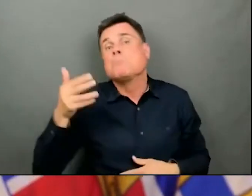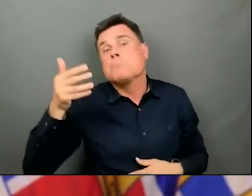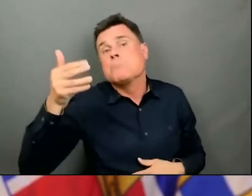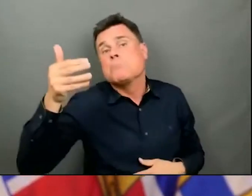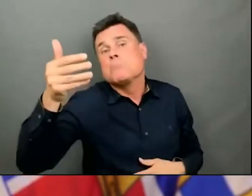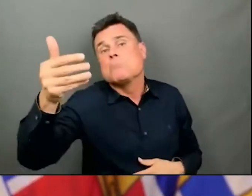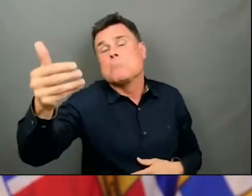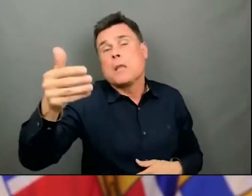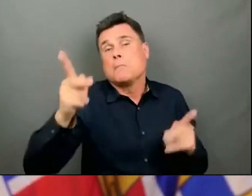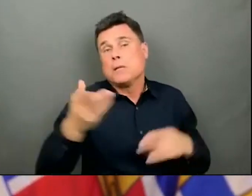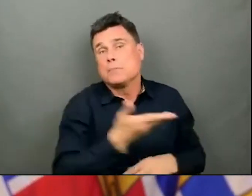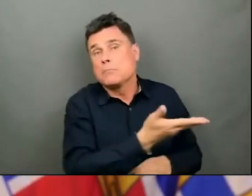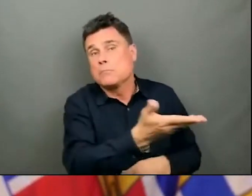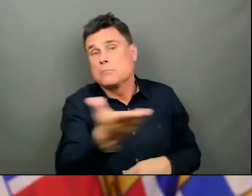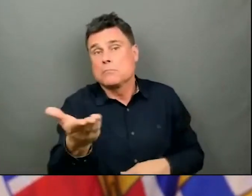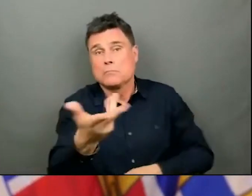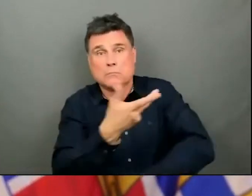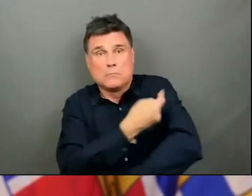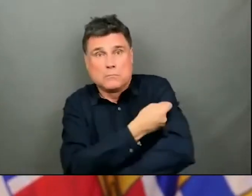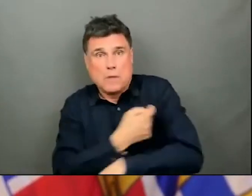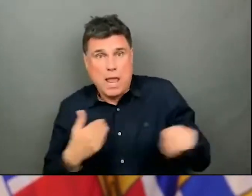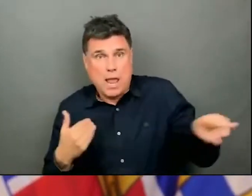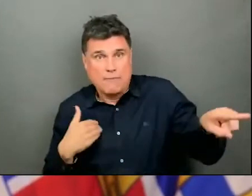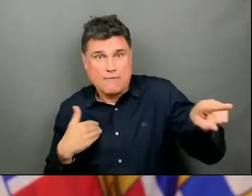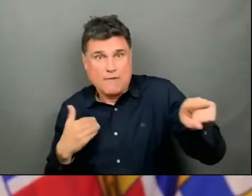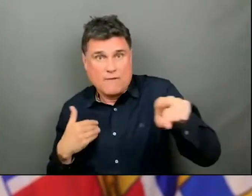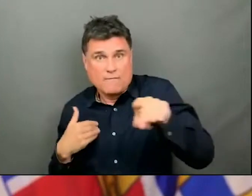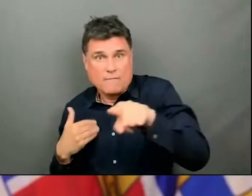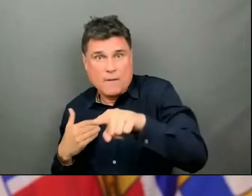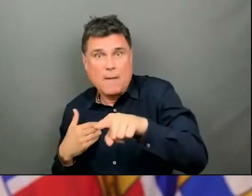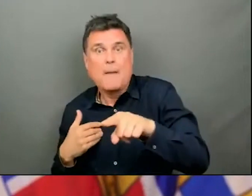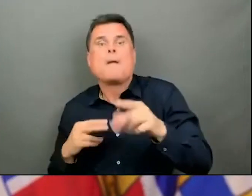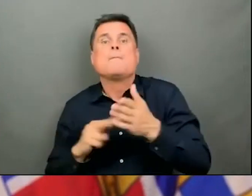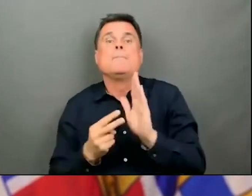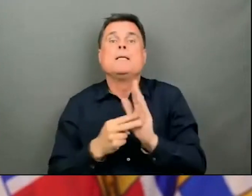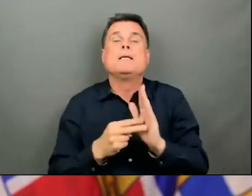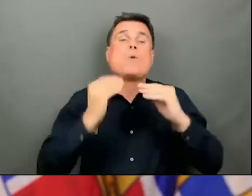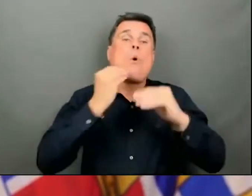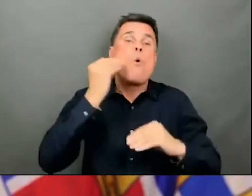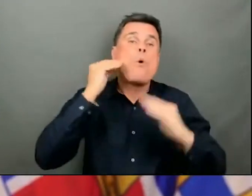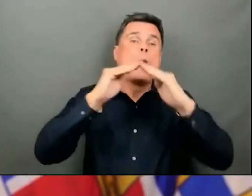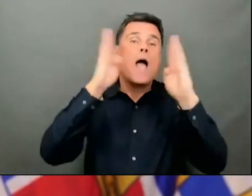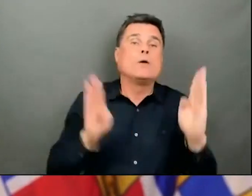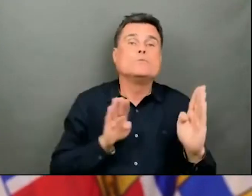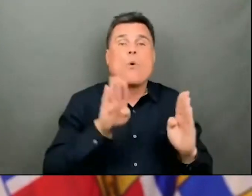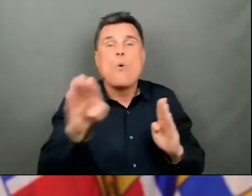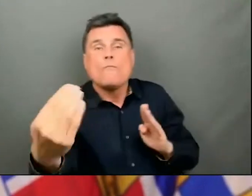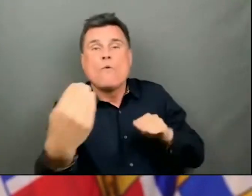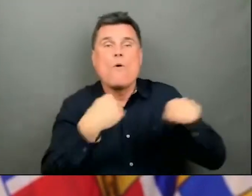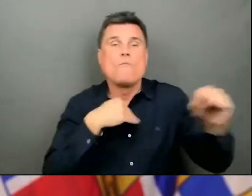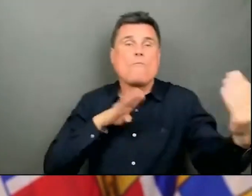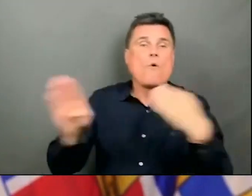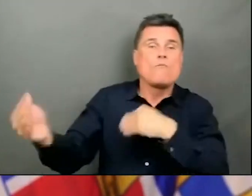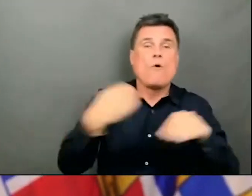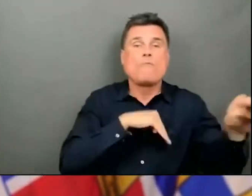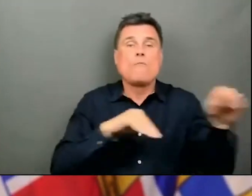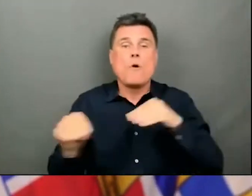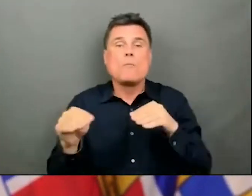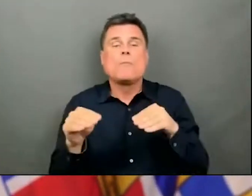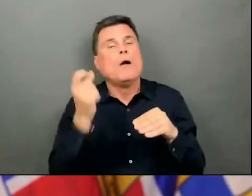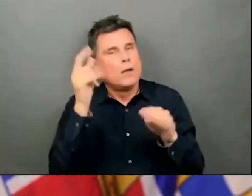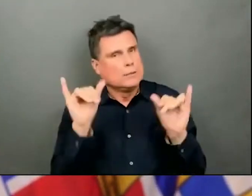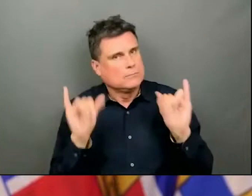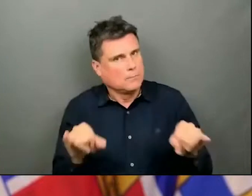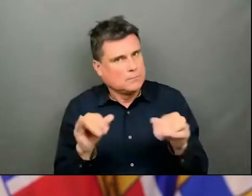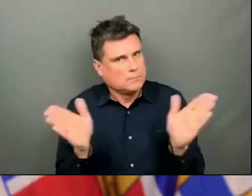our homes, to see our grandparents again, our family again, in small numbers. And then as more and more of us are protected, we'll be